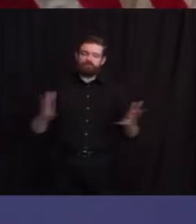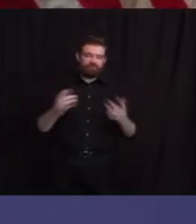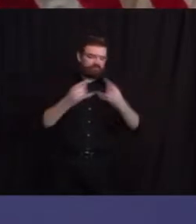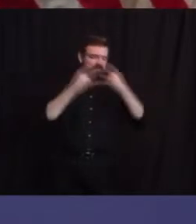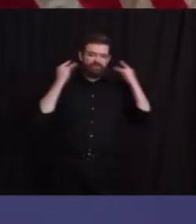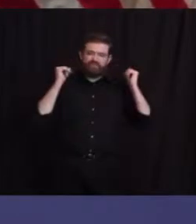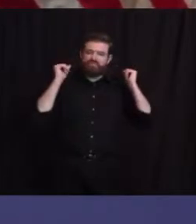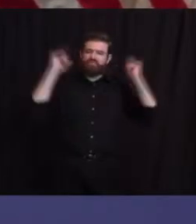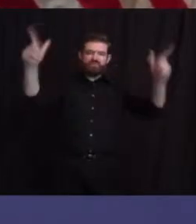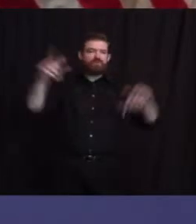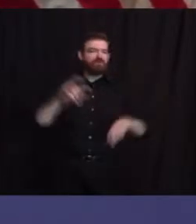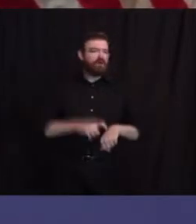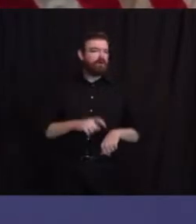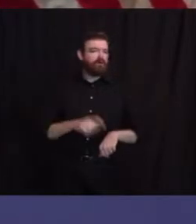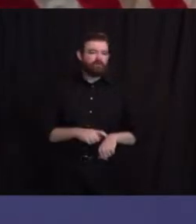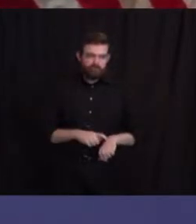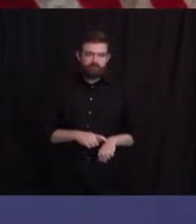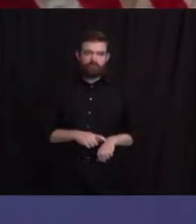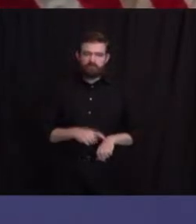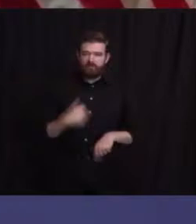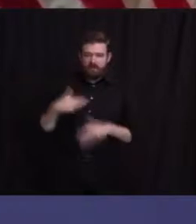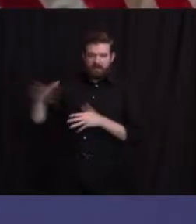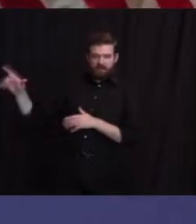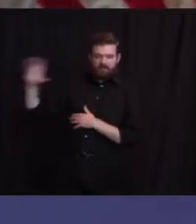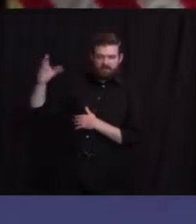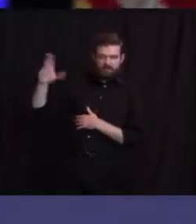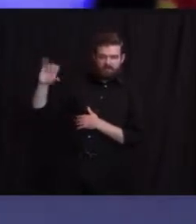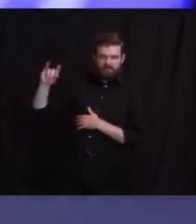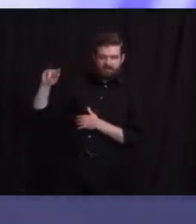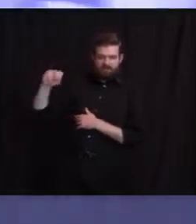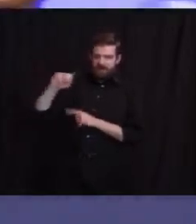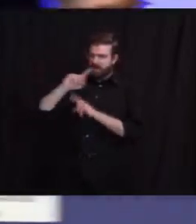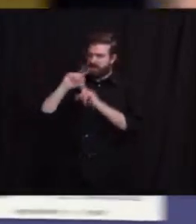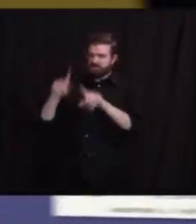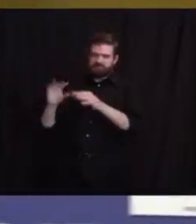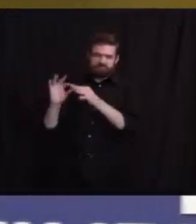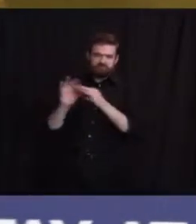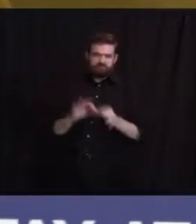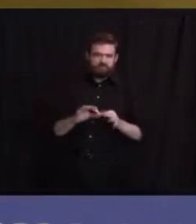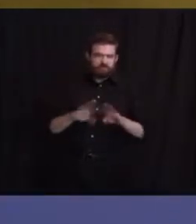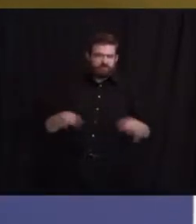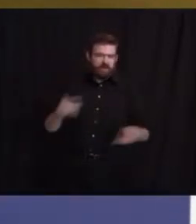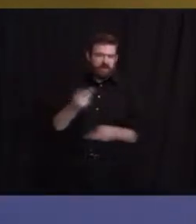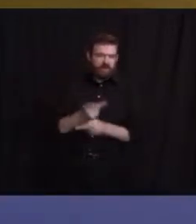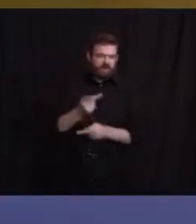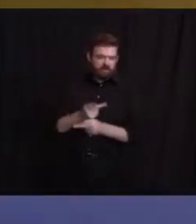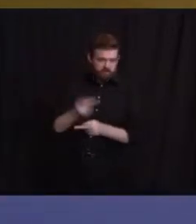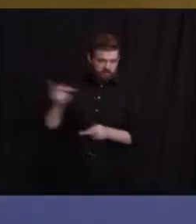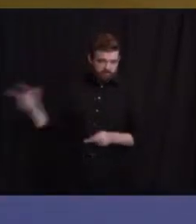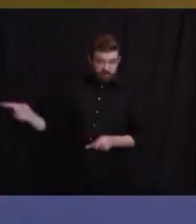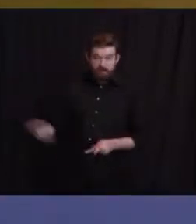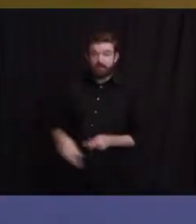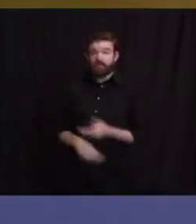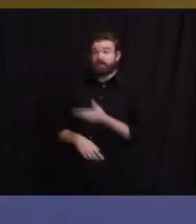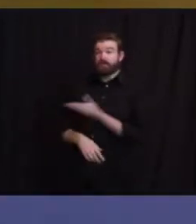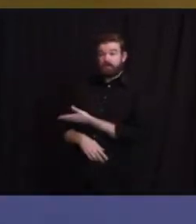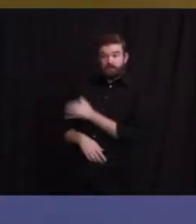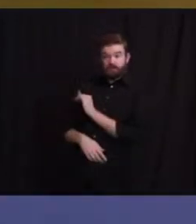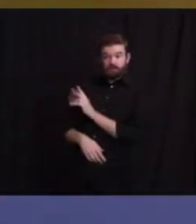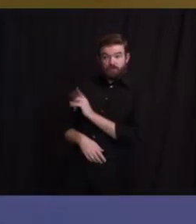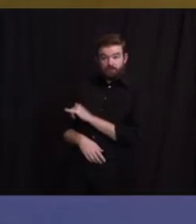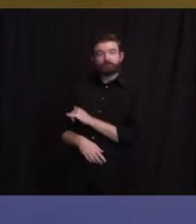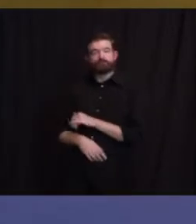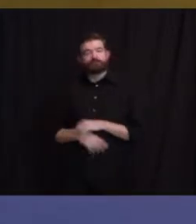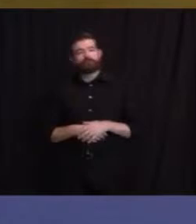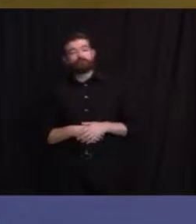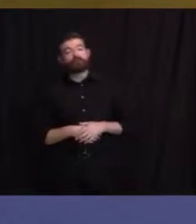on daycare. Do you want to hit subacute, Judy? Sure. We're looking at all the levels of post-acute